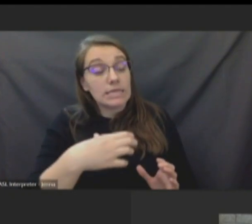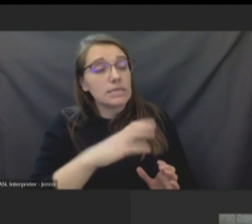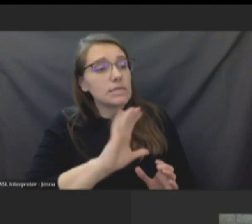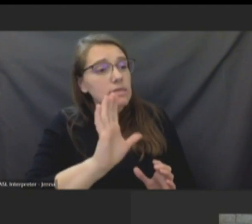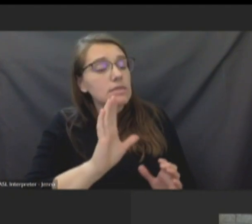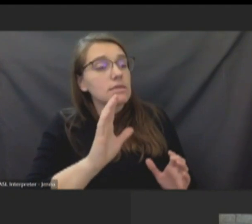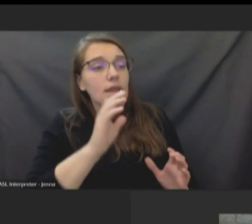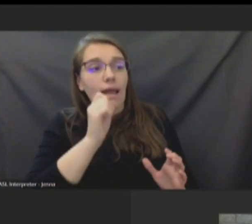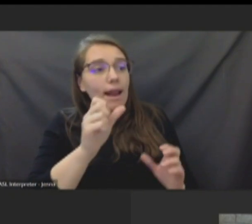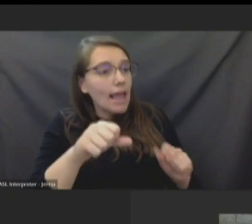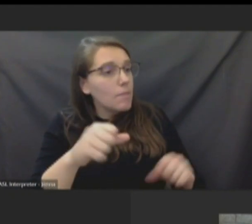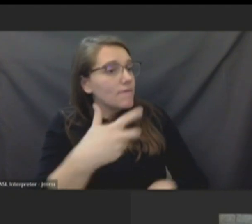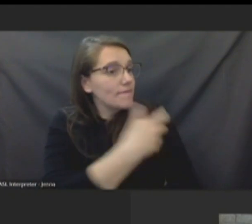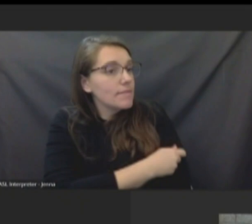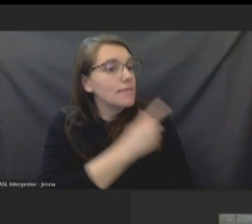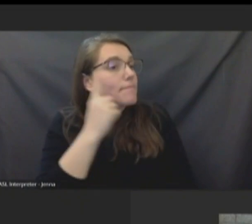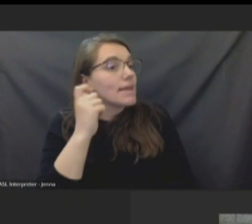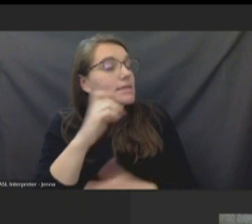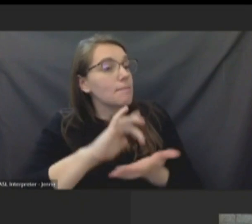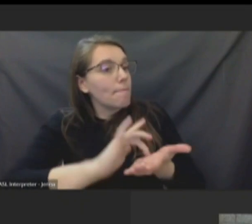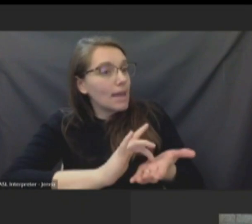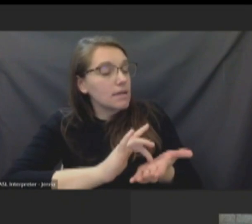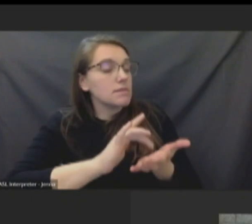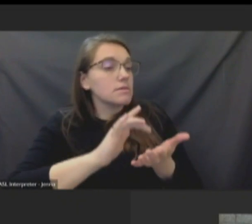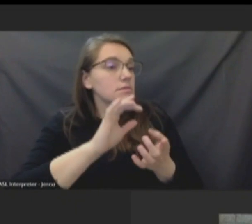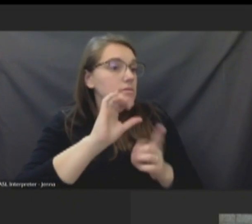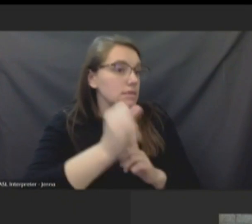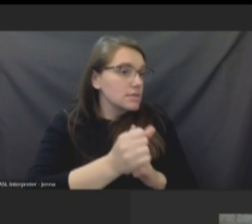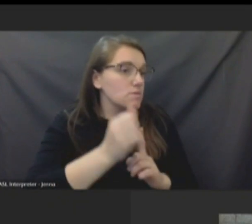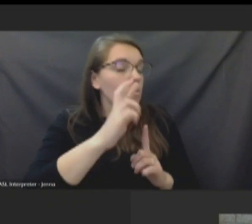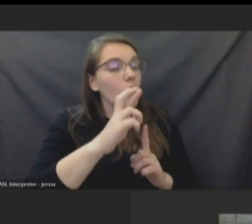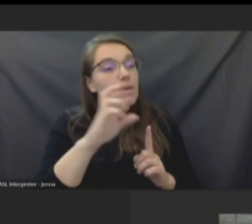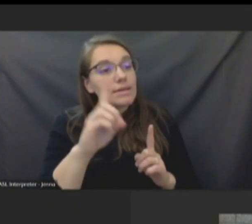get vaccinated due to a medical condition or disability,